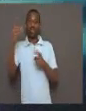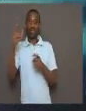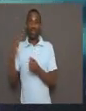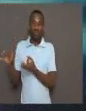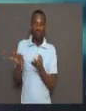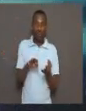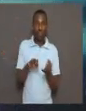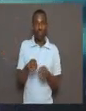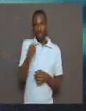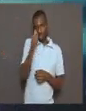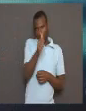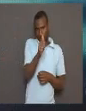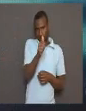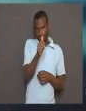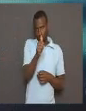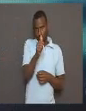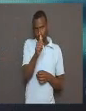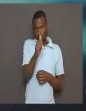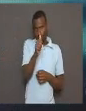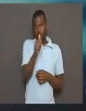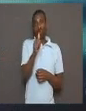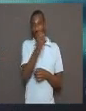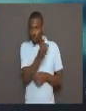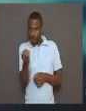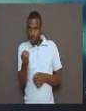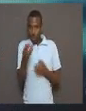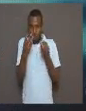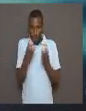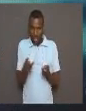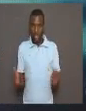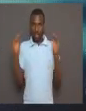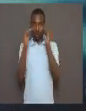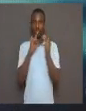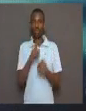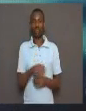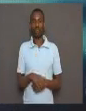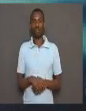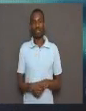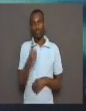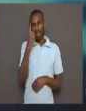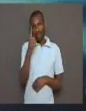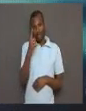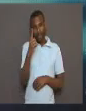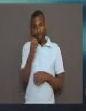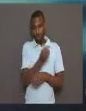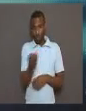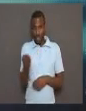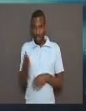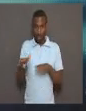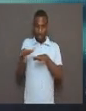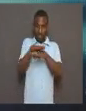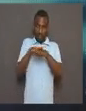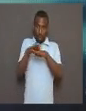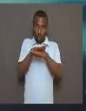That means, in order to float, an object must have a